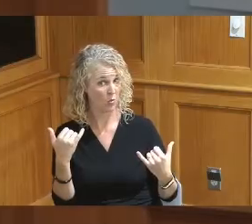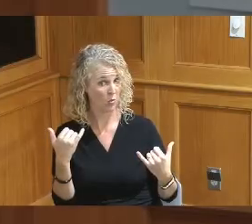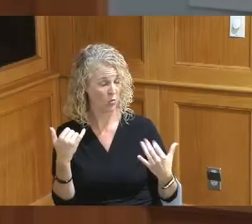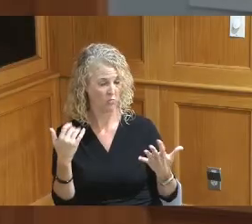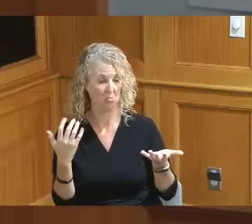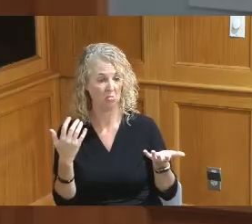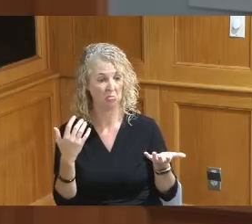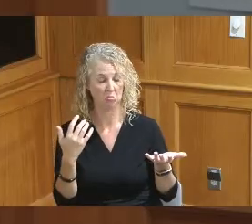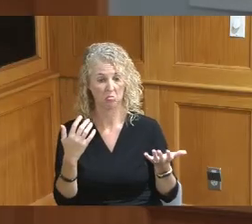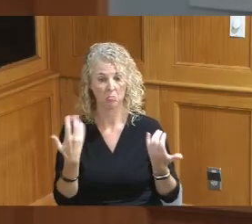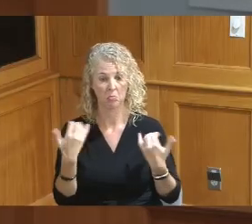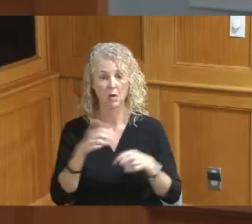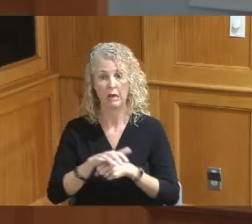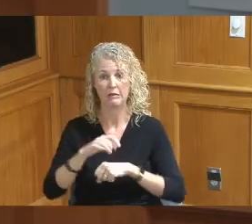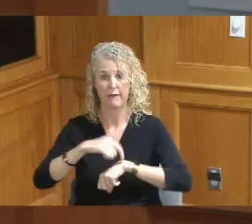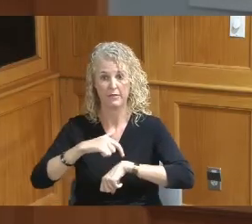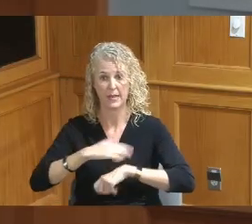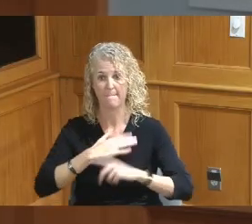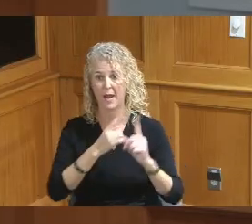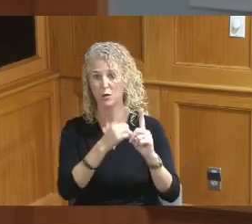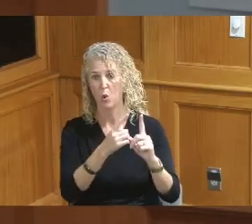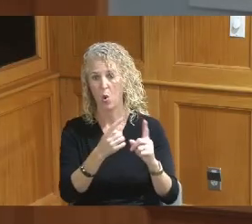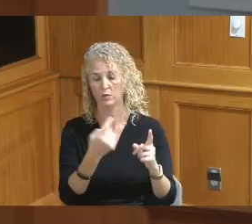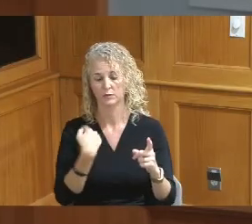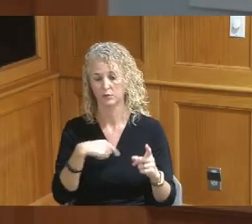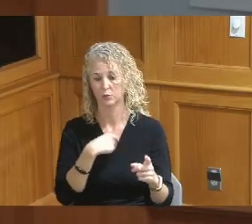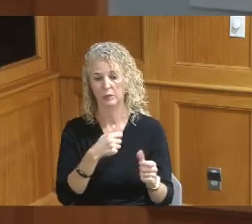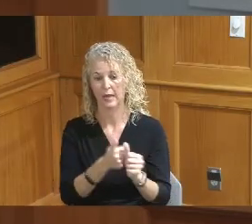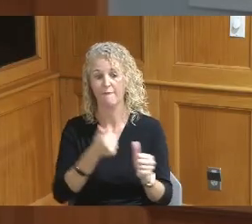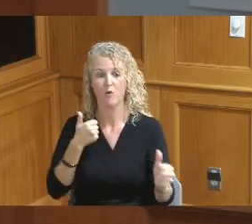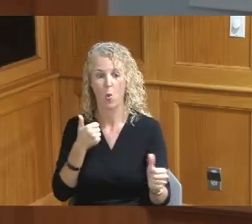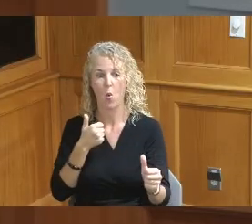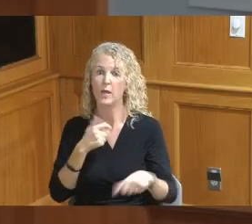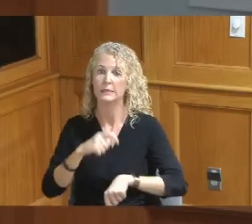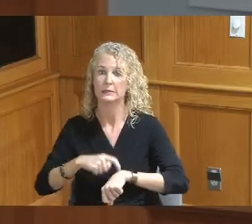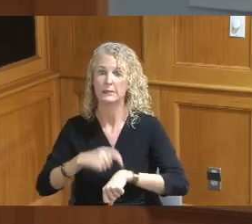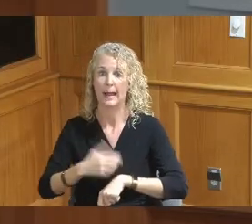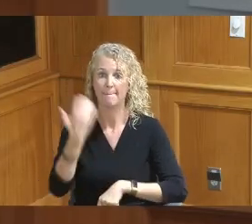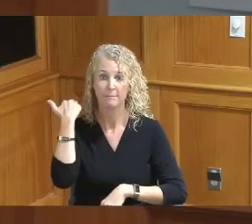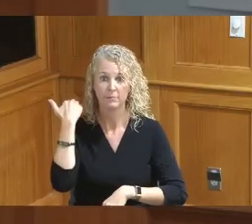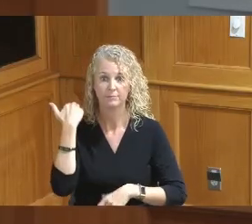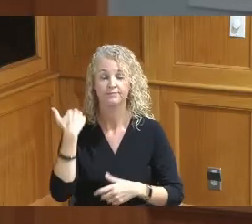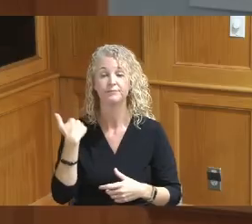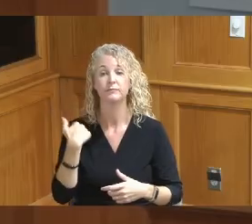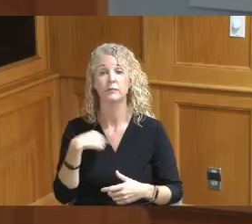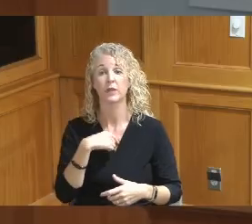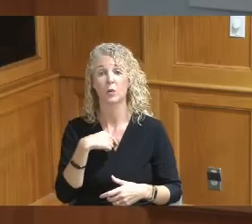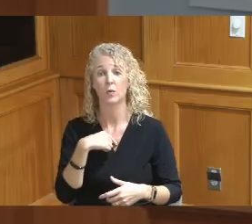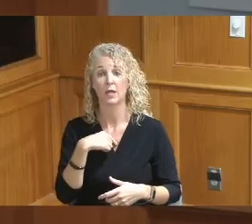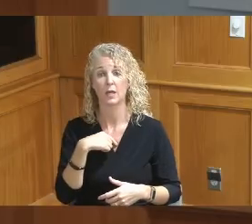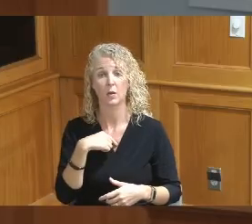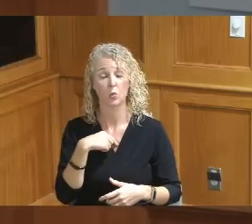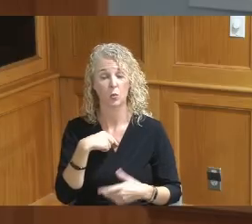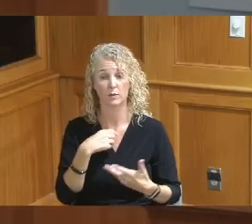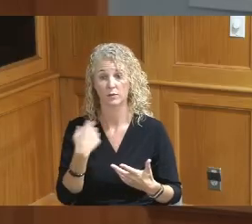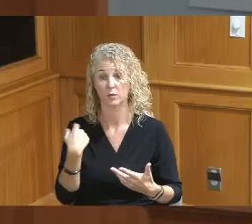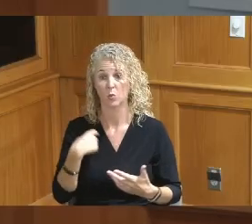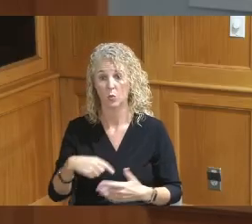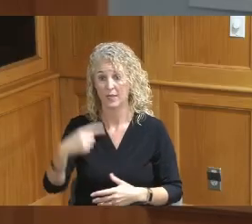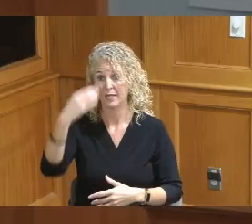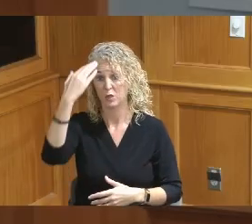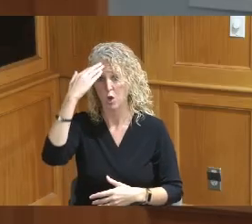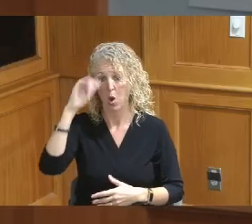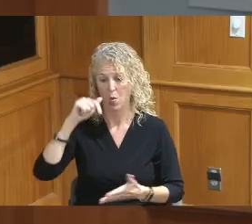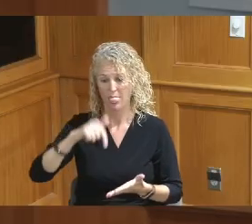that's really my goal there, but I appreciate very much that, and we took the direction loud and clear. This is a priority you all want